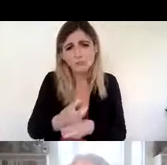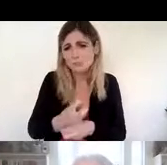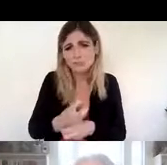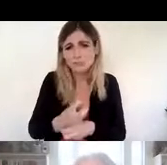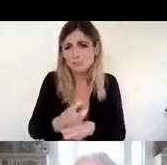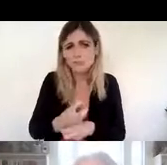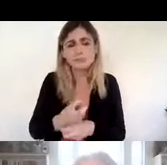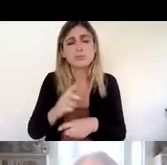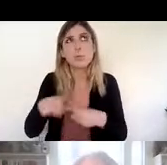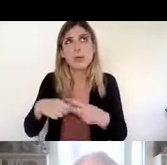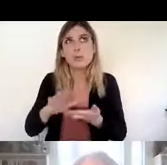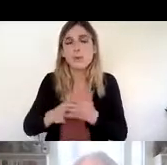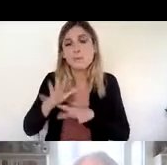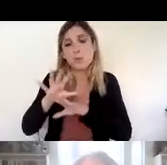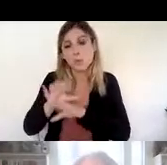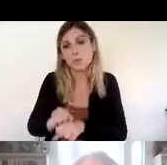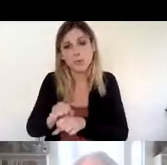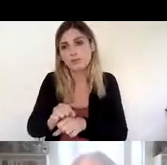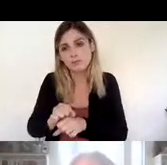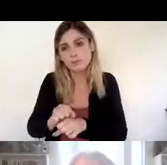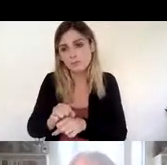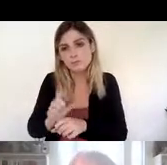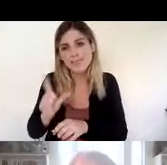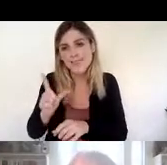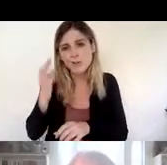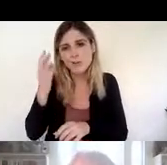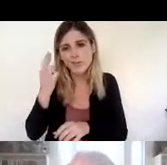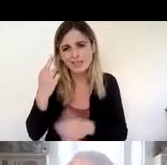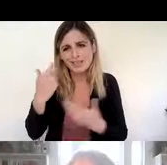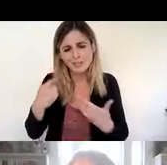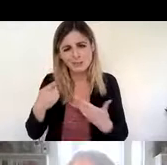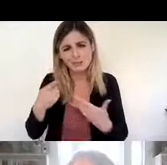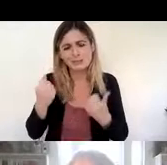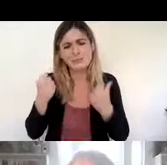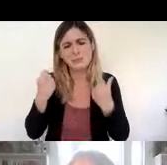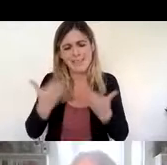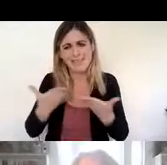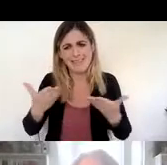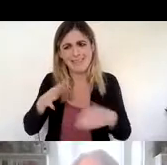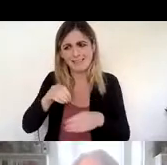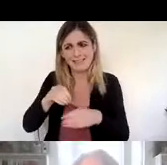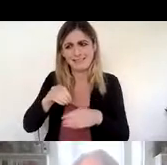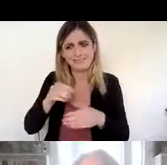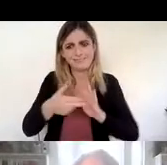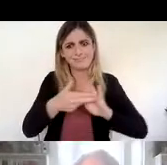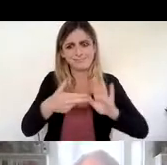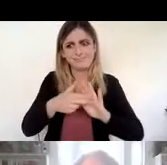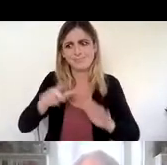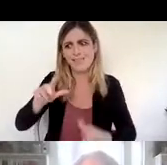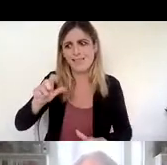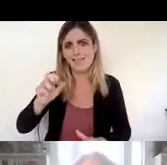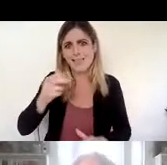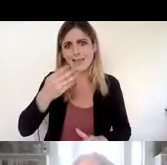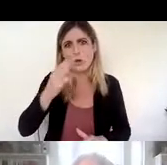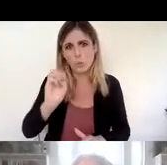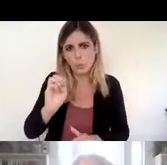the swing of it. And once you realize how diverse this food group is, how big this food group is, this is one example of how you could do it. You